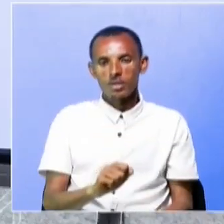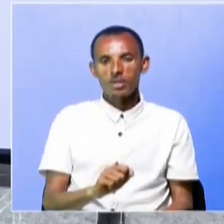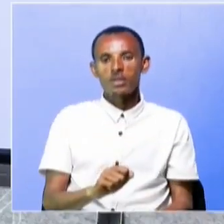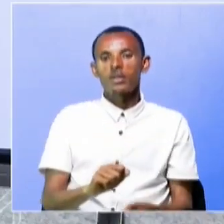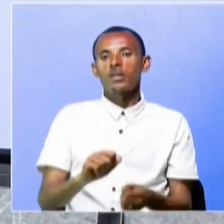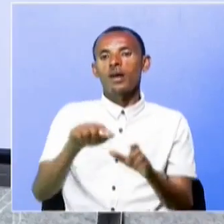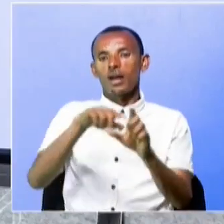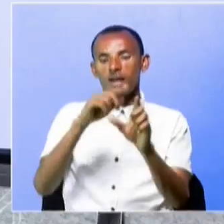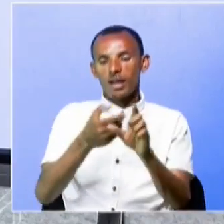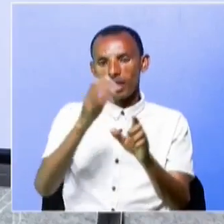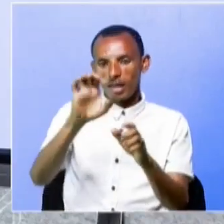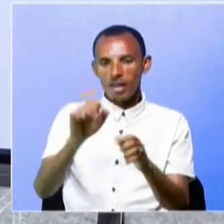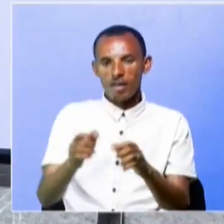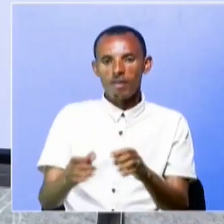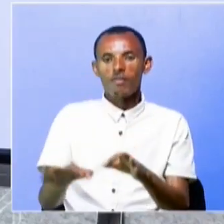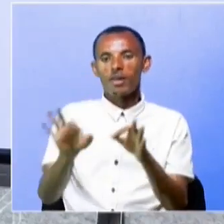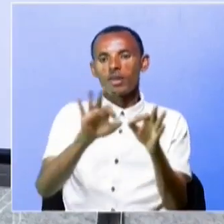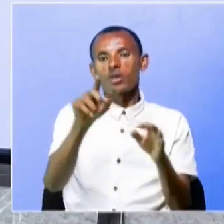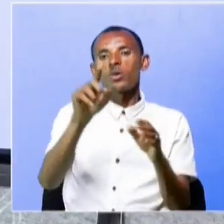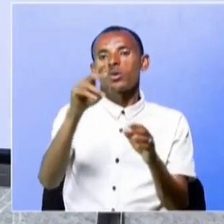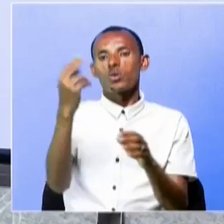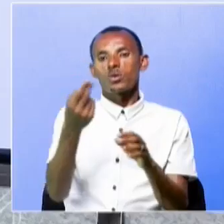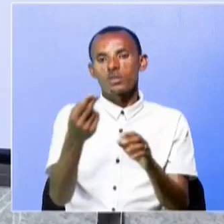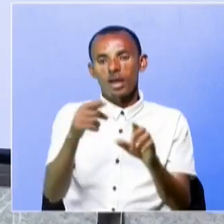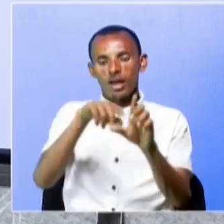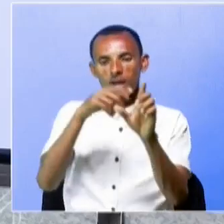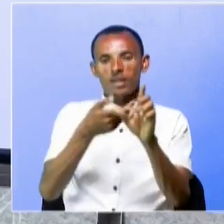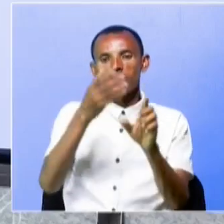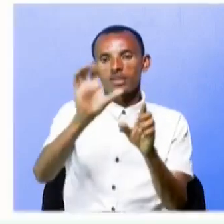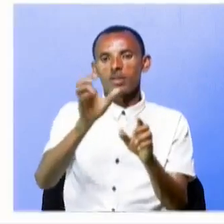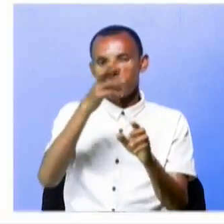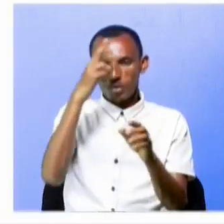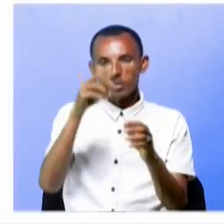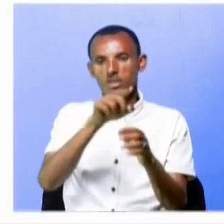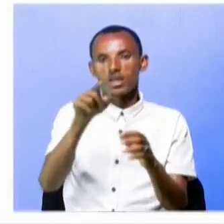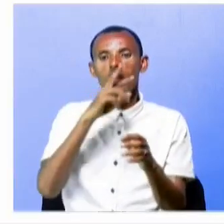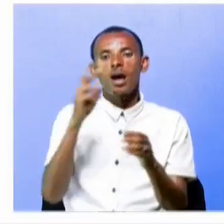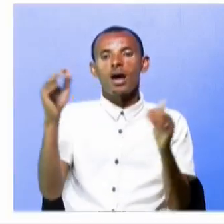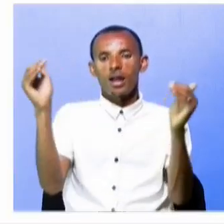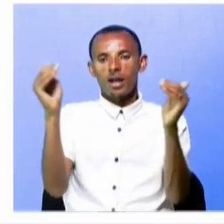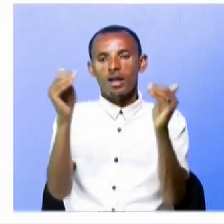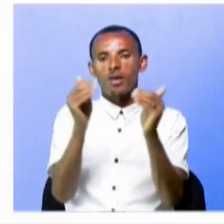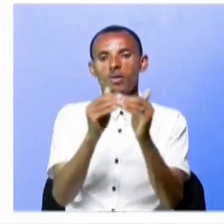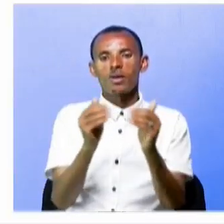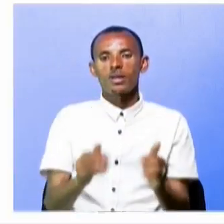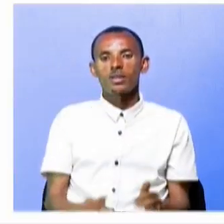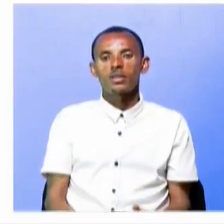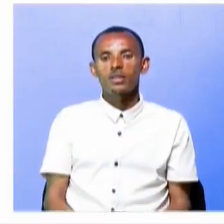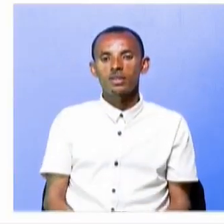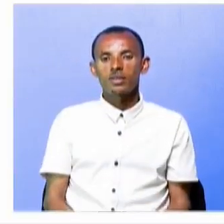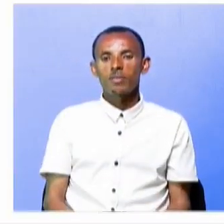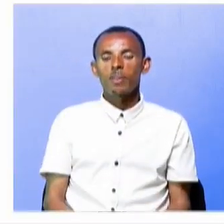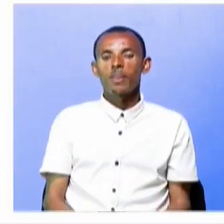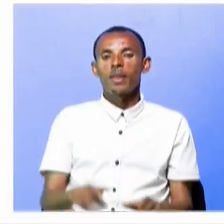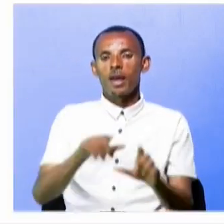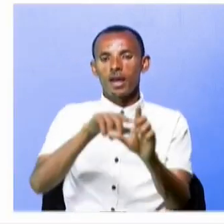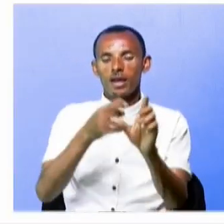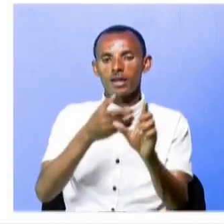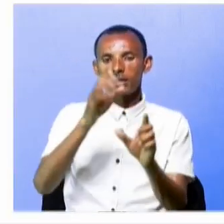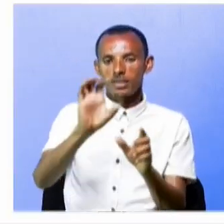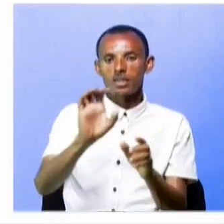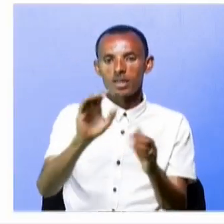can substitute angle C because they are congruent. So here, in place of E, I can substitute angle C. This must